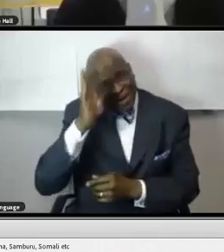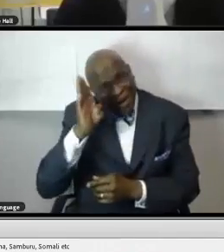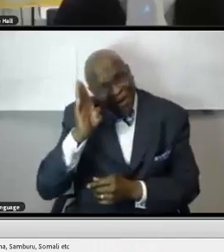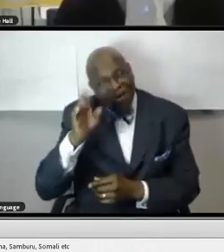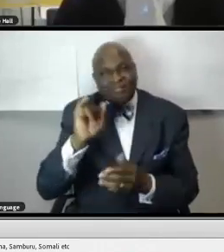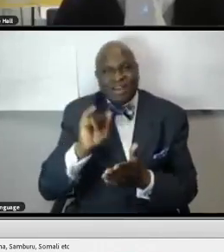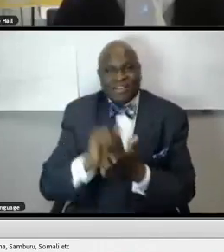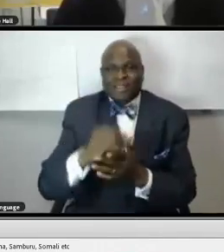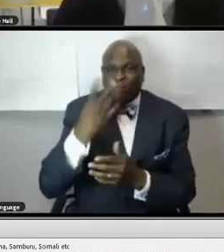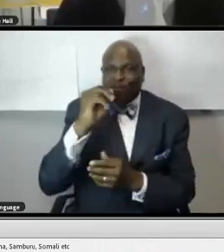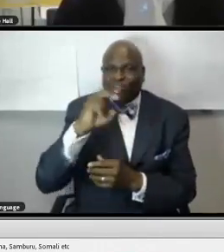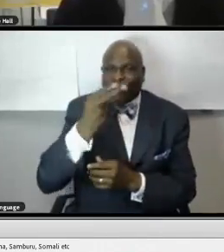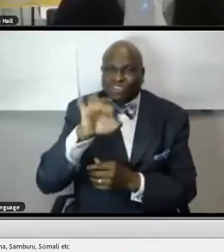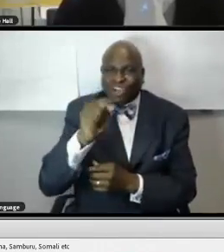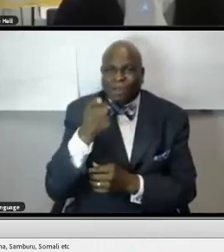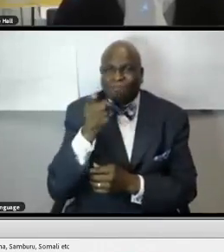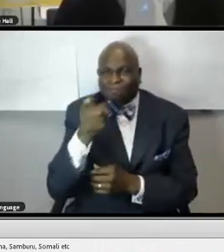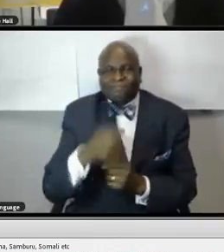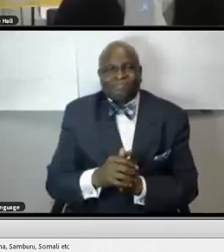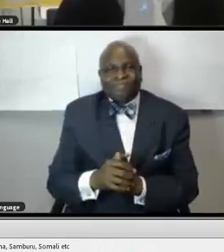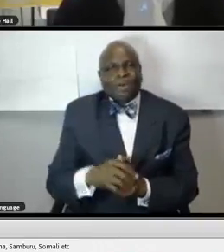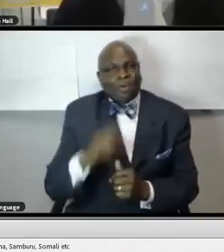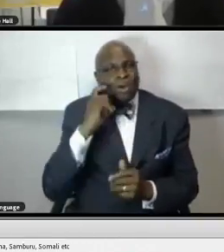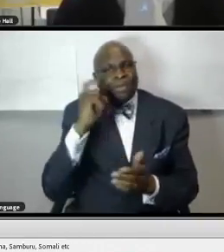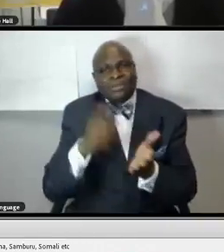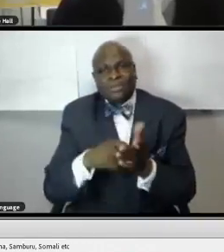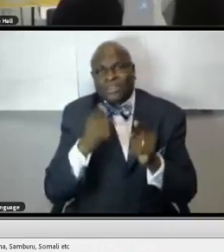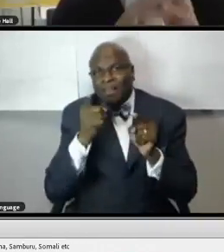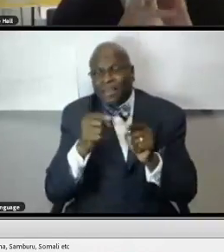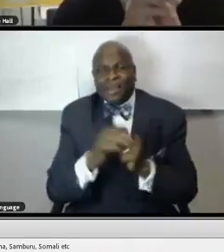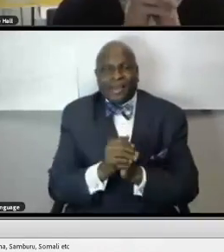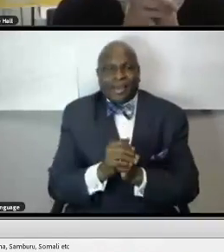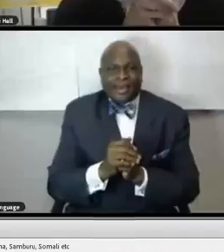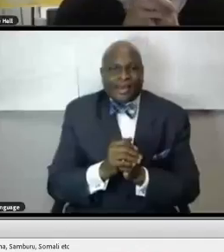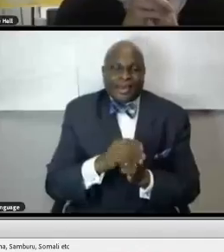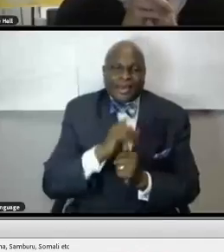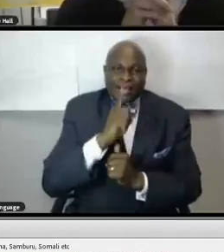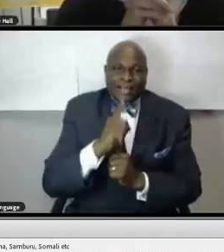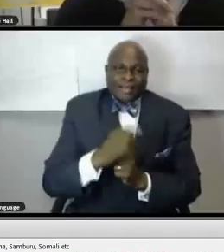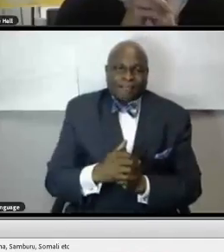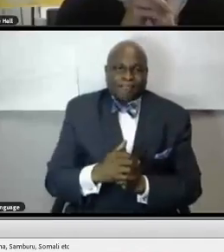lovely chart. What we see here is